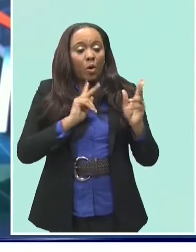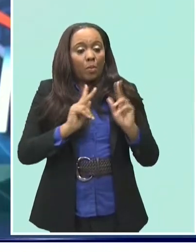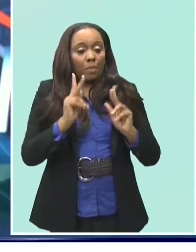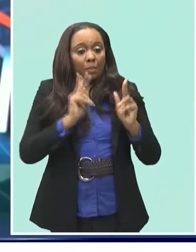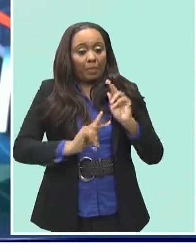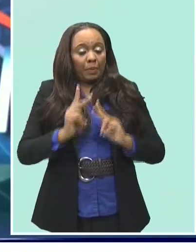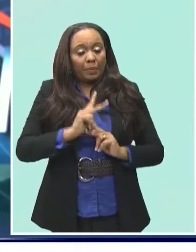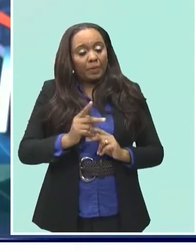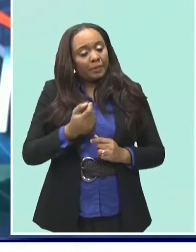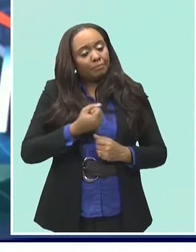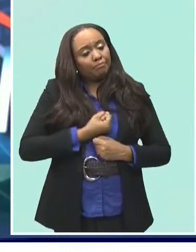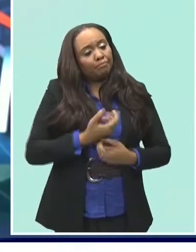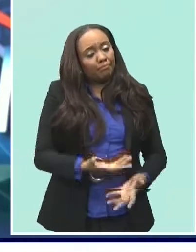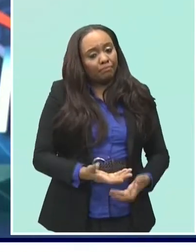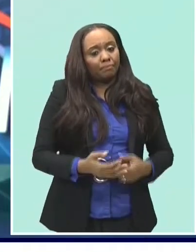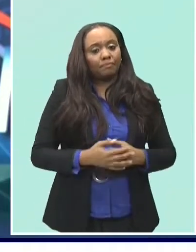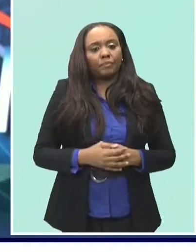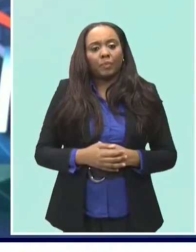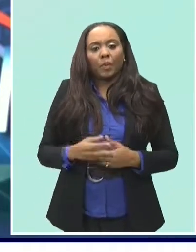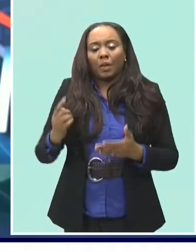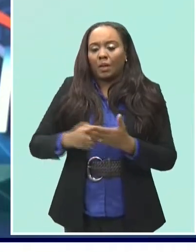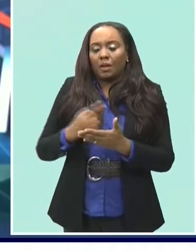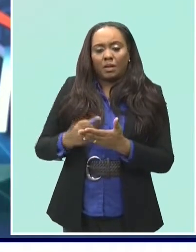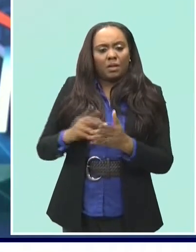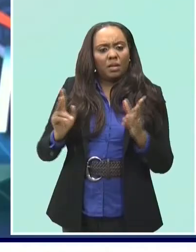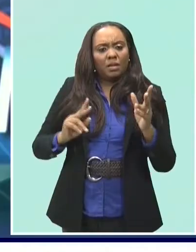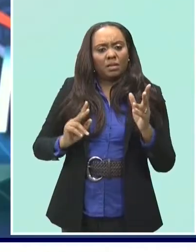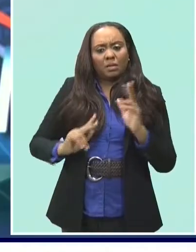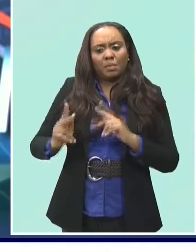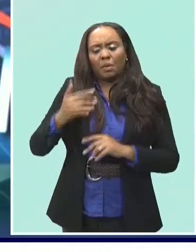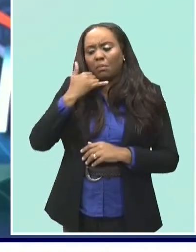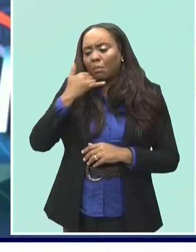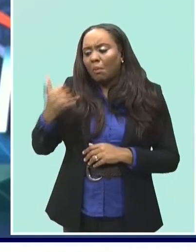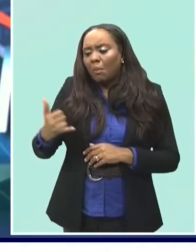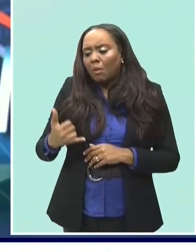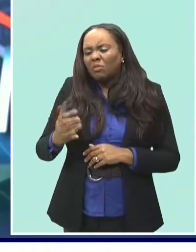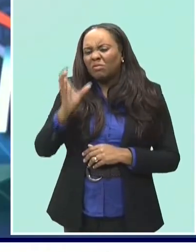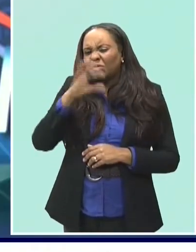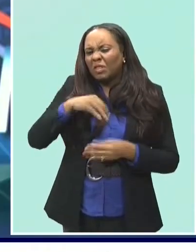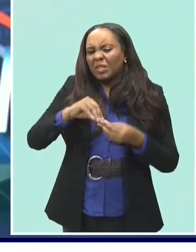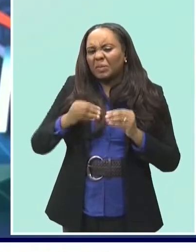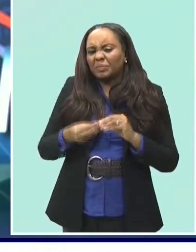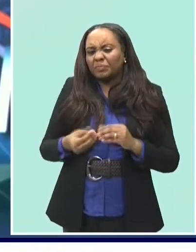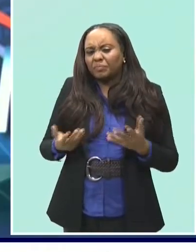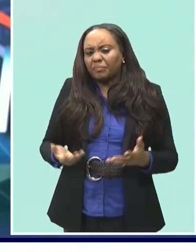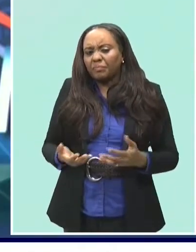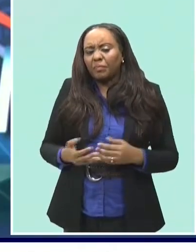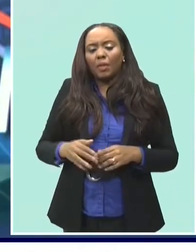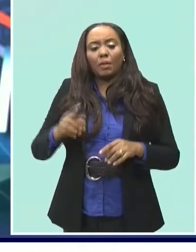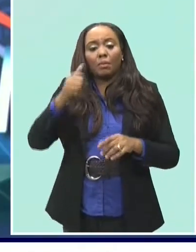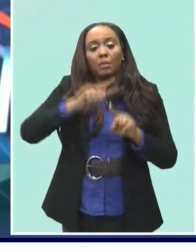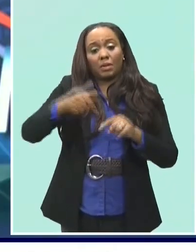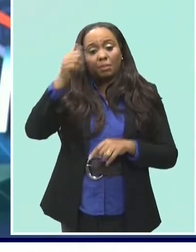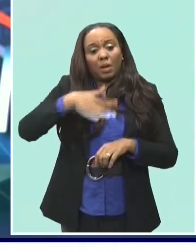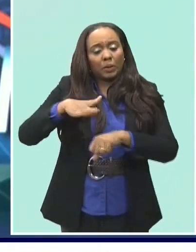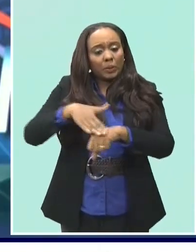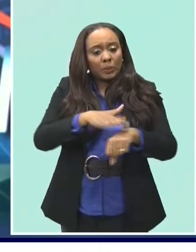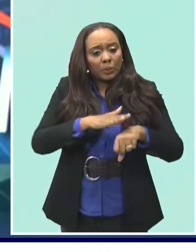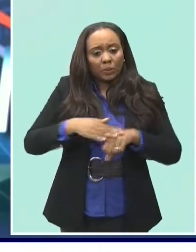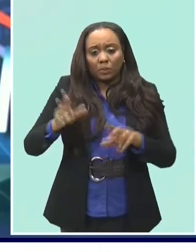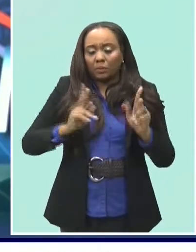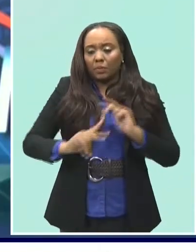in Barbados have been receiving calls from strange numbers in recent times. Hines, a guest on TV8's Morning Barbados, is cautioning